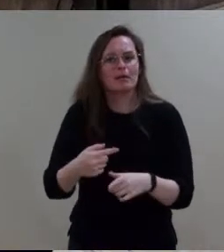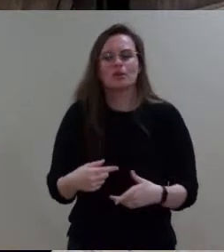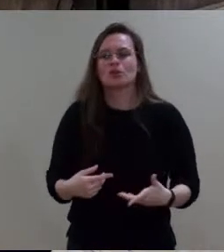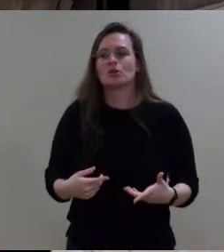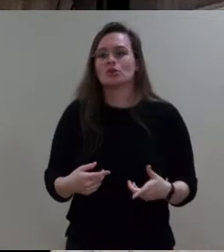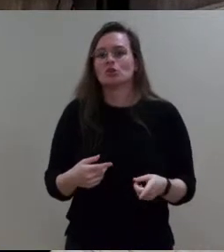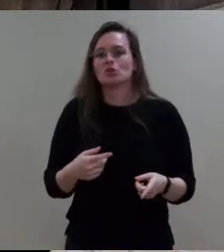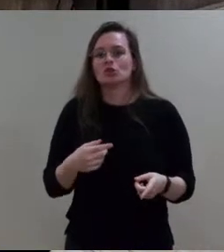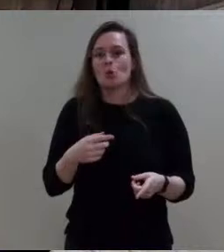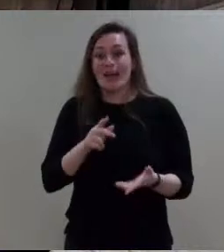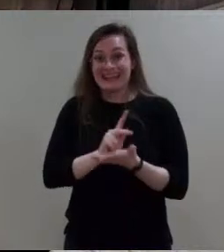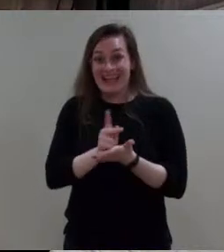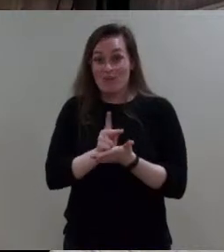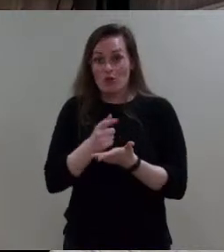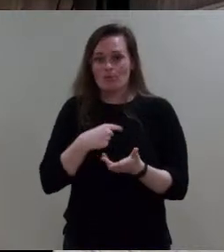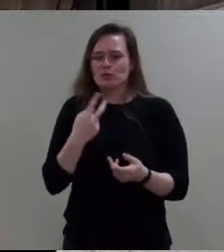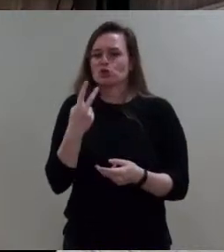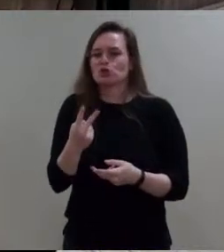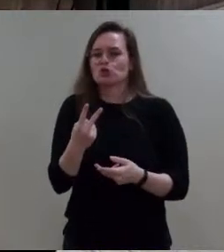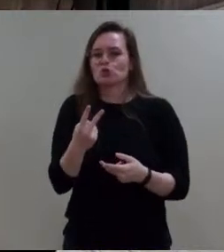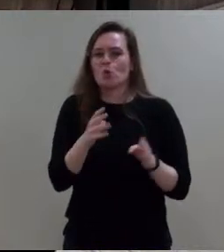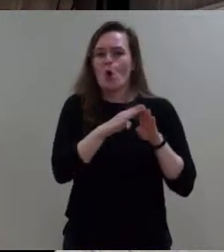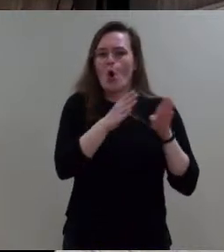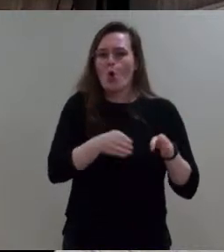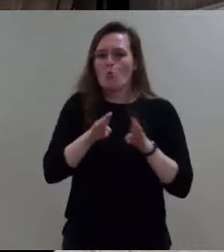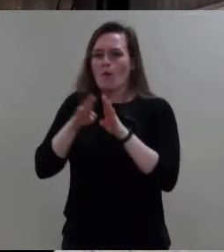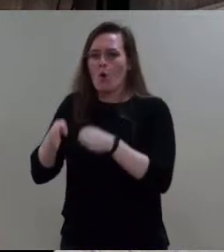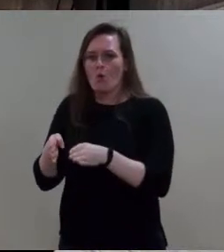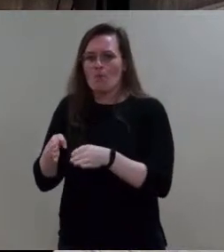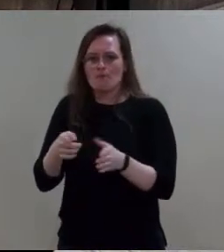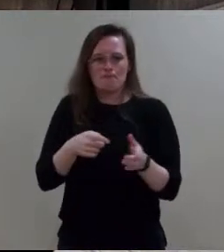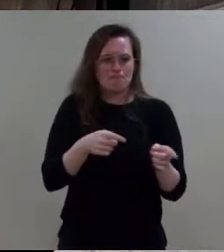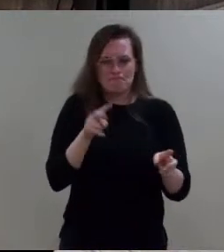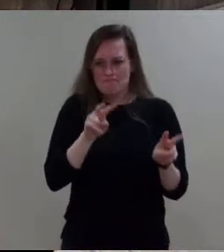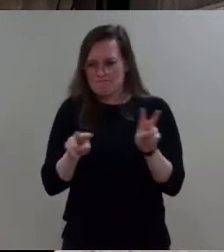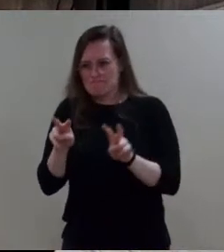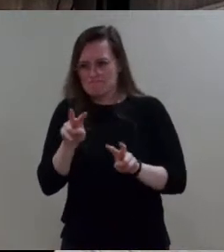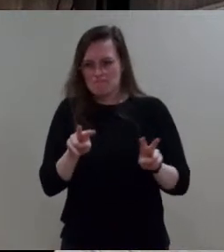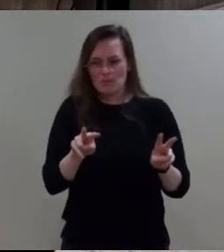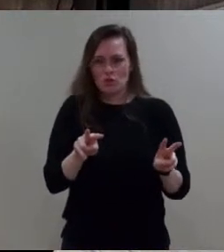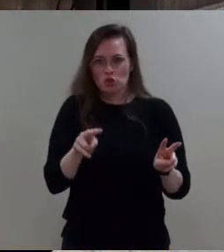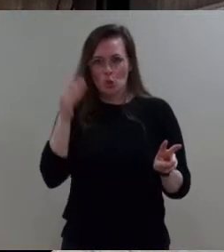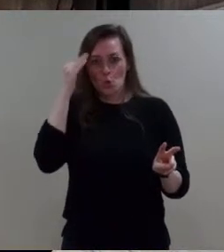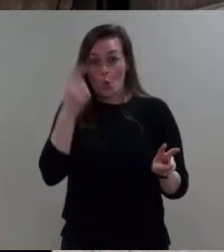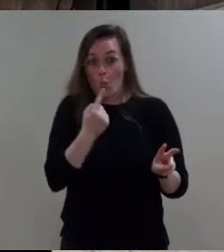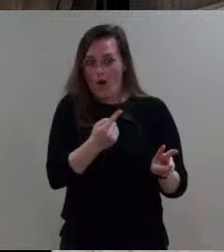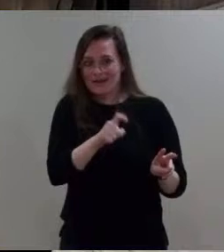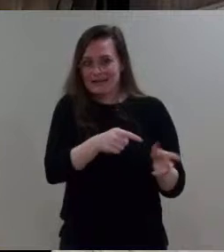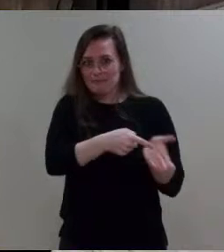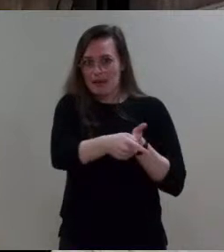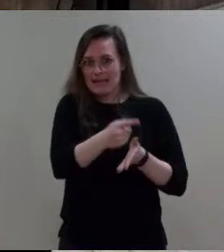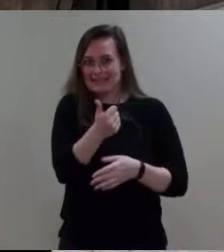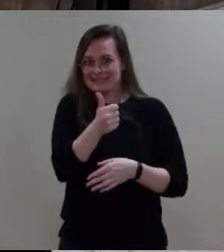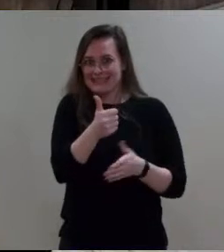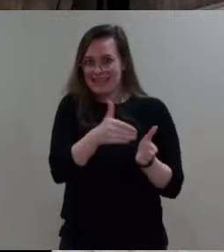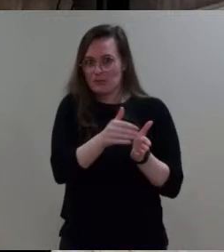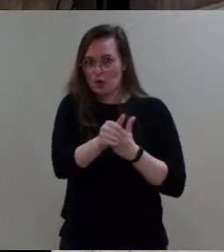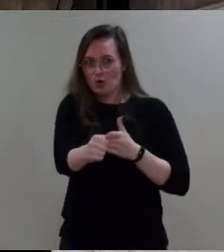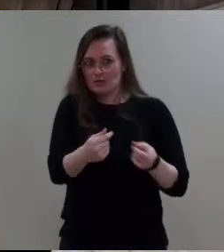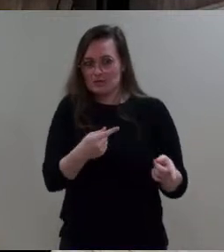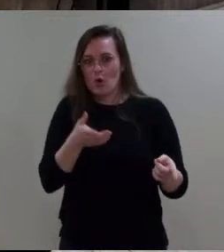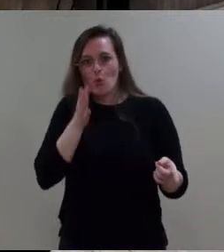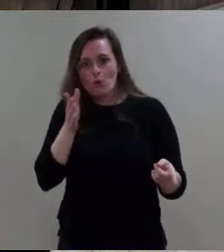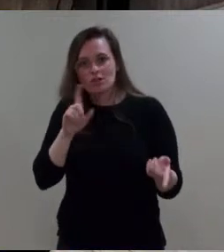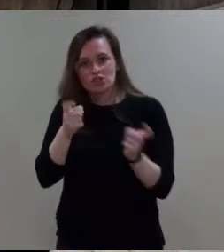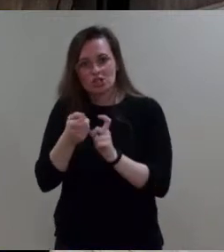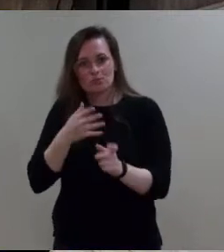and in Kentville, and I knew I had to pay $10,000, it could change my mind, and I know it has. I've talked to a lot of realtors, but that's not the only